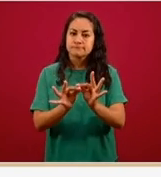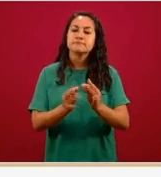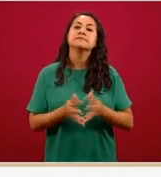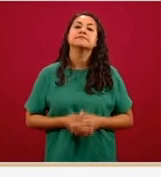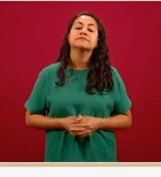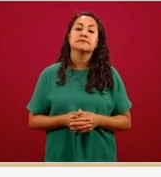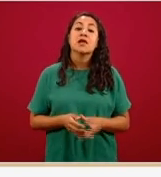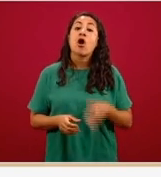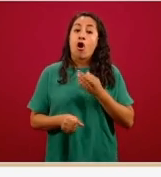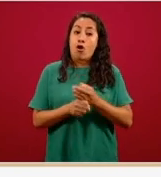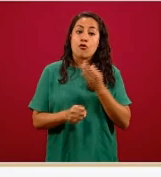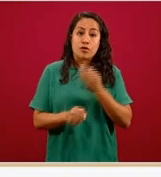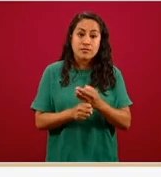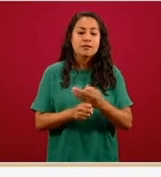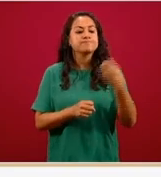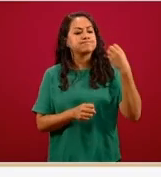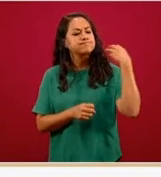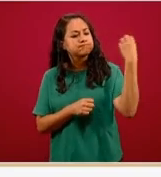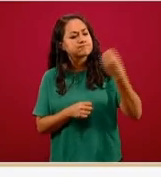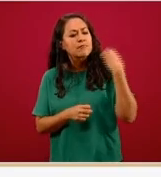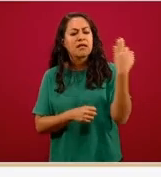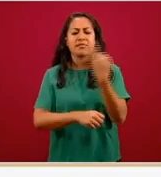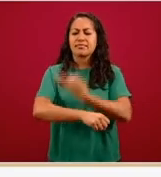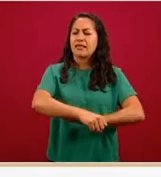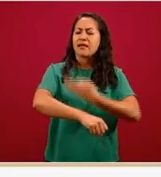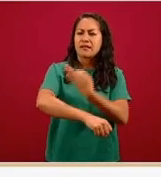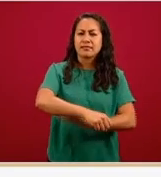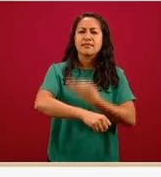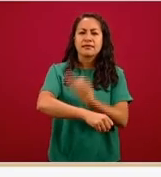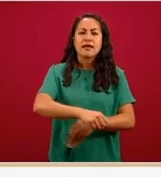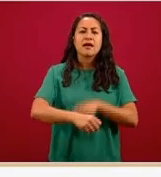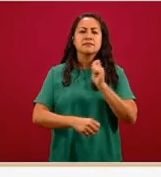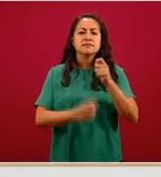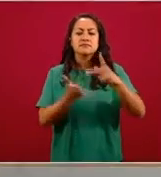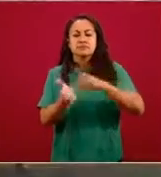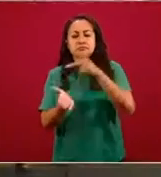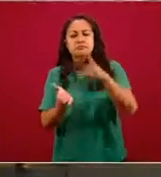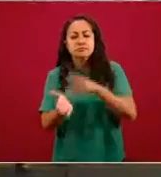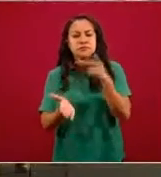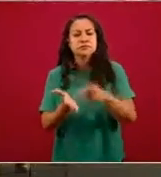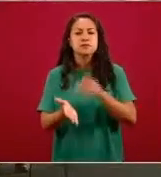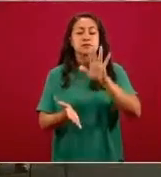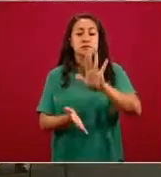on the way before we can complete this national campaign. We are